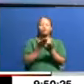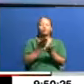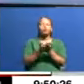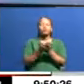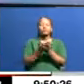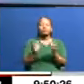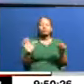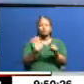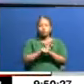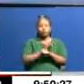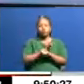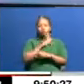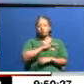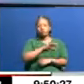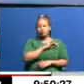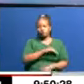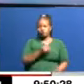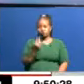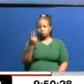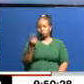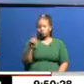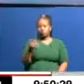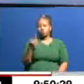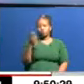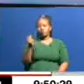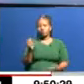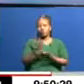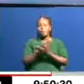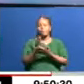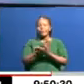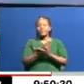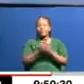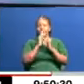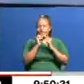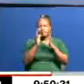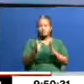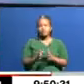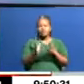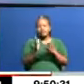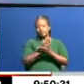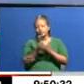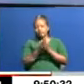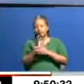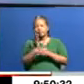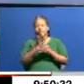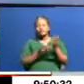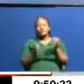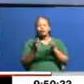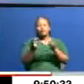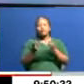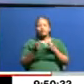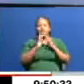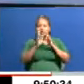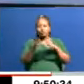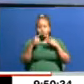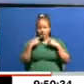of 2 shillings and 25 cents per share. Our reporter Nduta Mukami now samples some of the financial results announced by